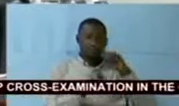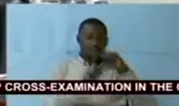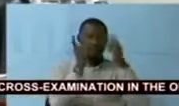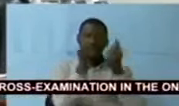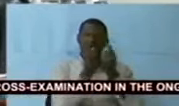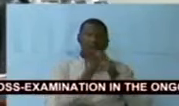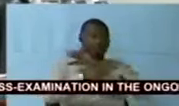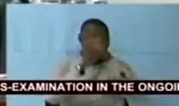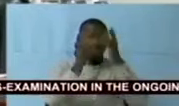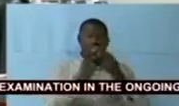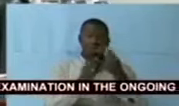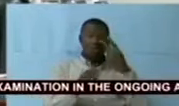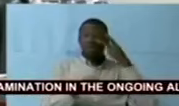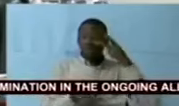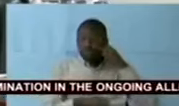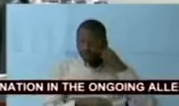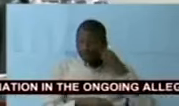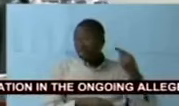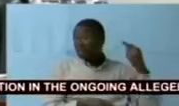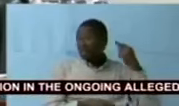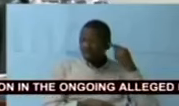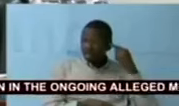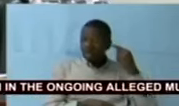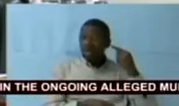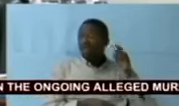the instruction was carried out.